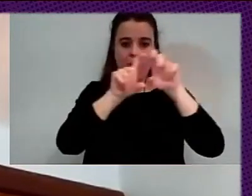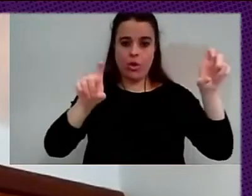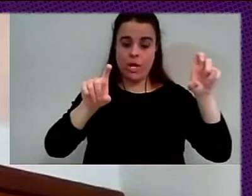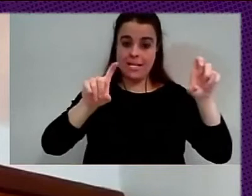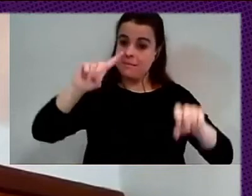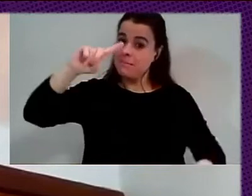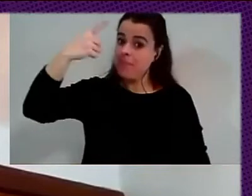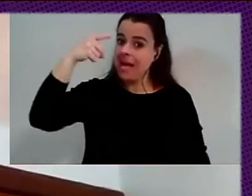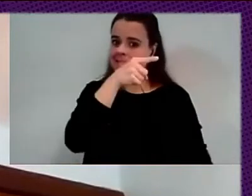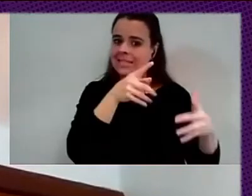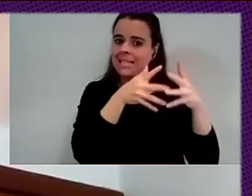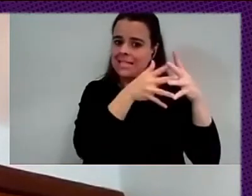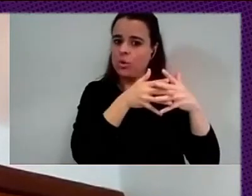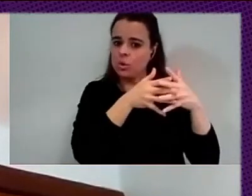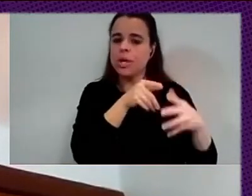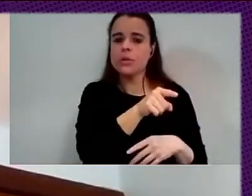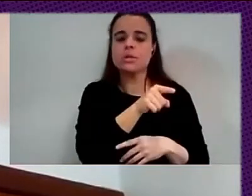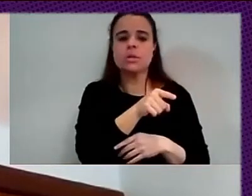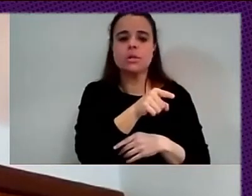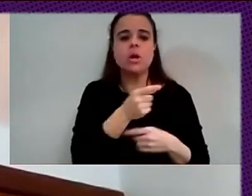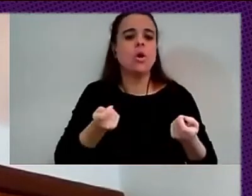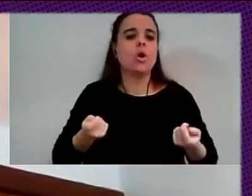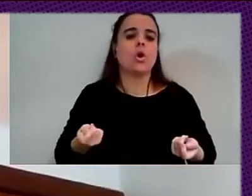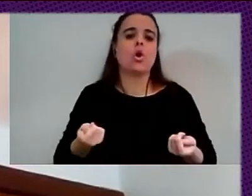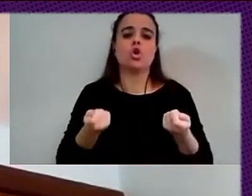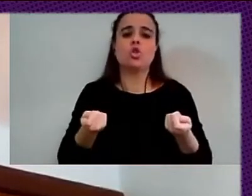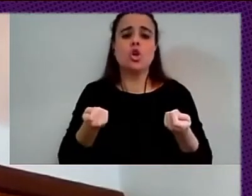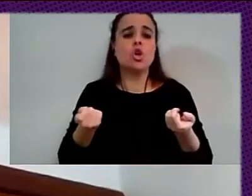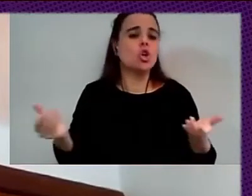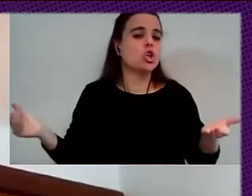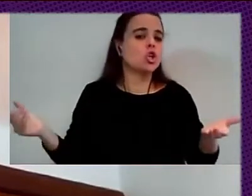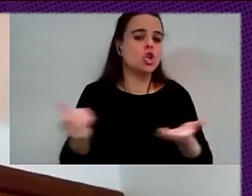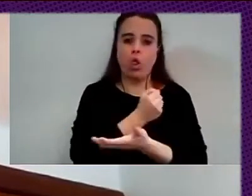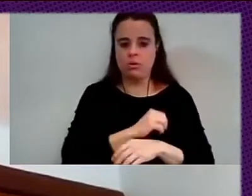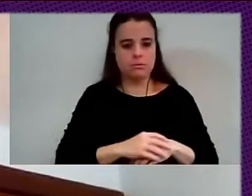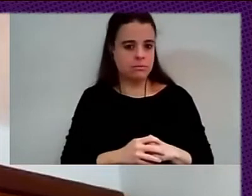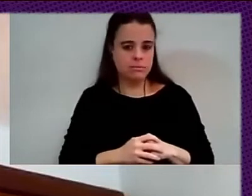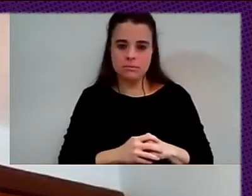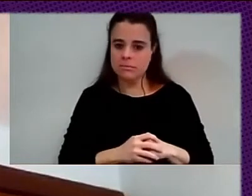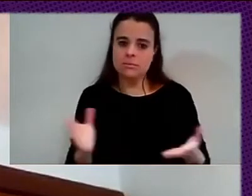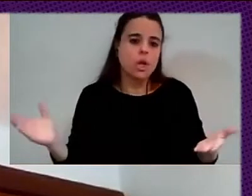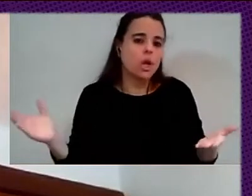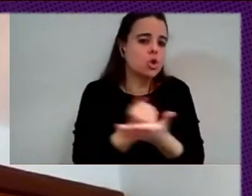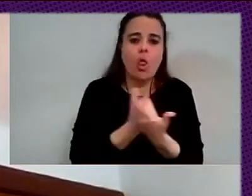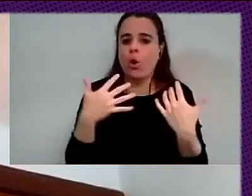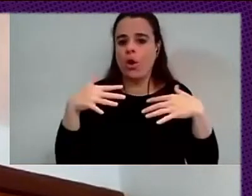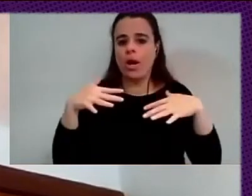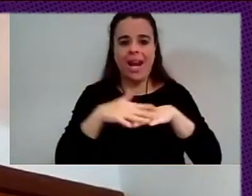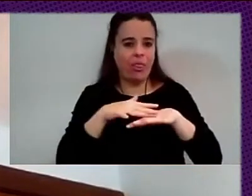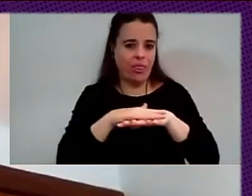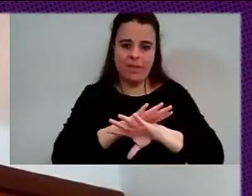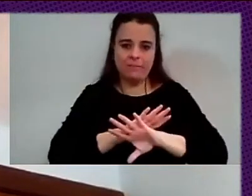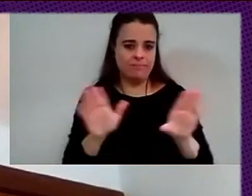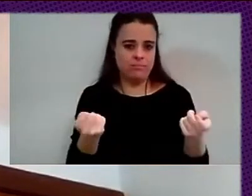small business and you can build a little, you can build tech into your business, or you can build your own little tech startup, but you're